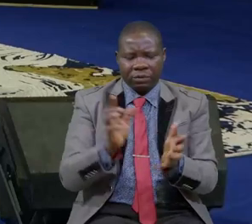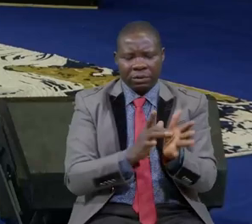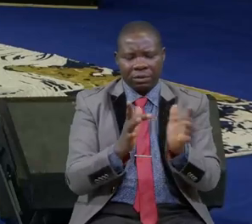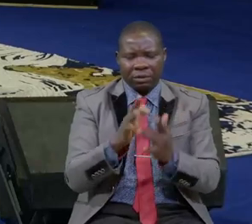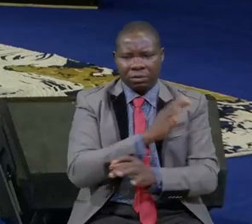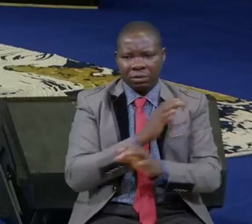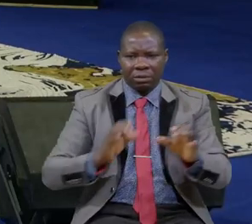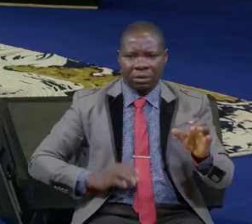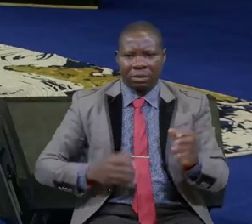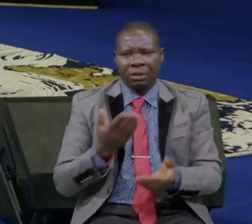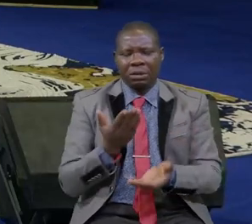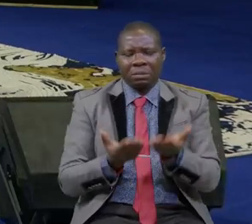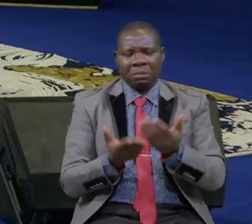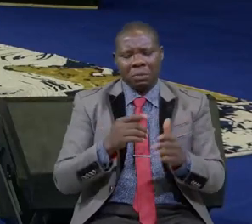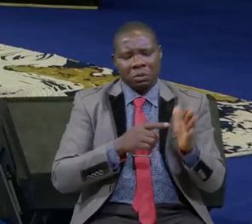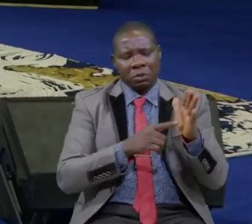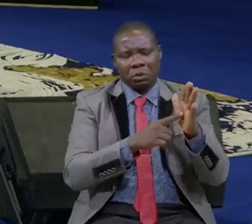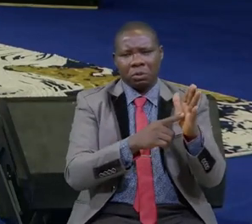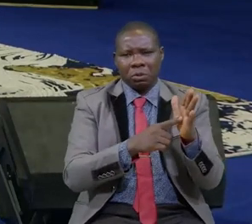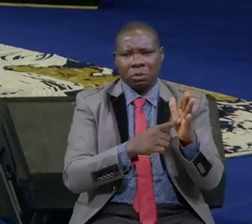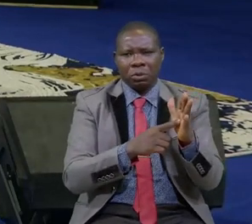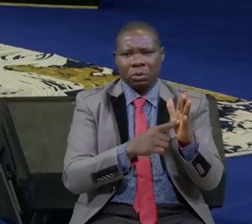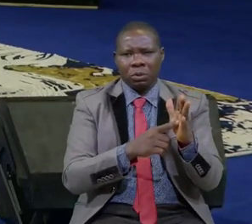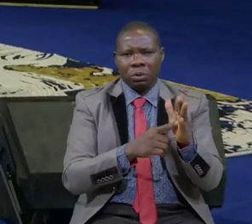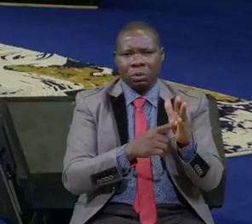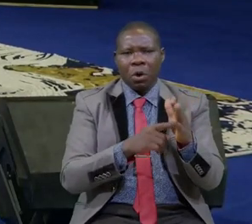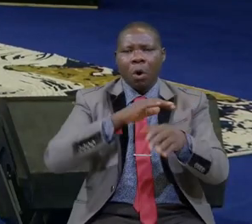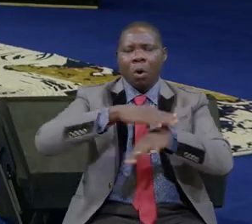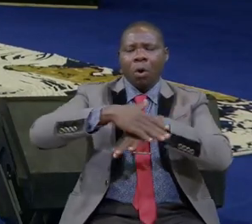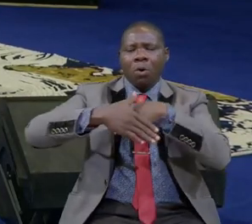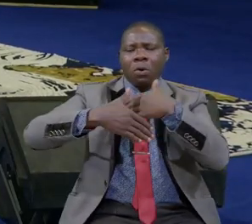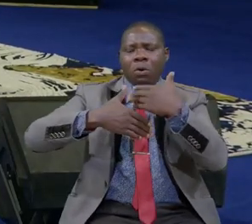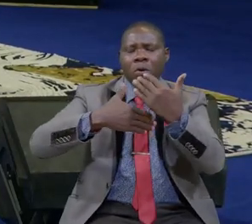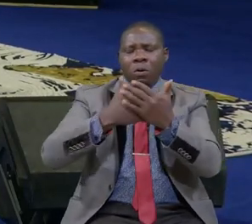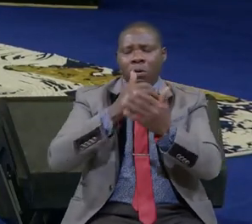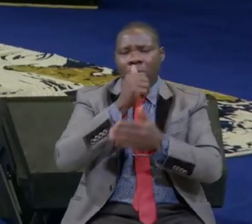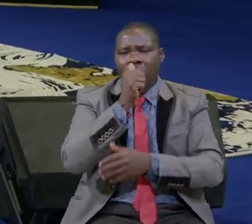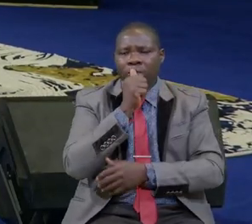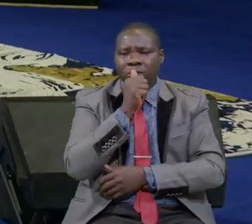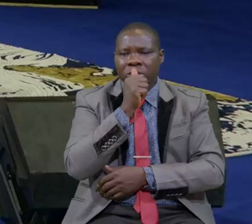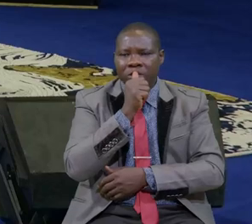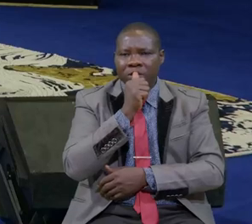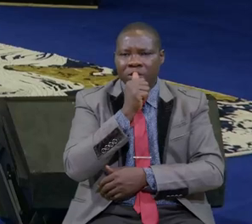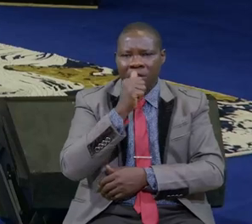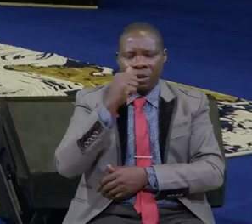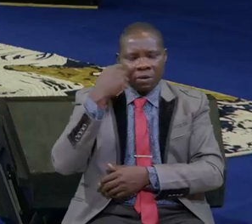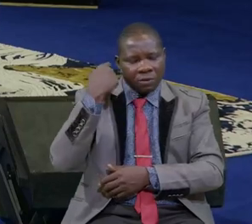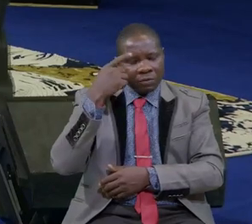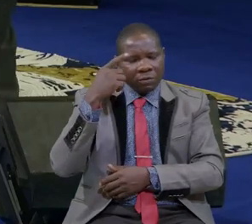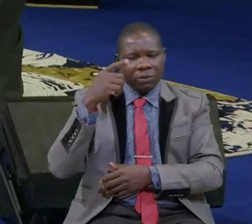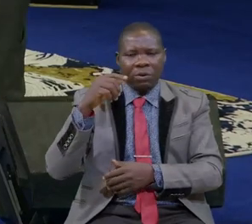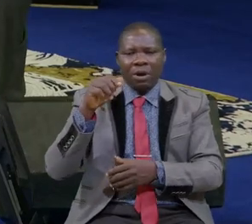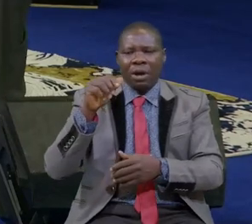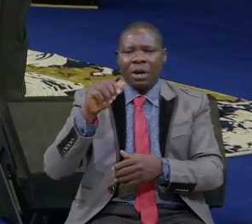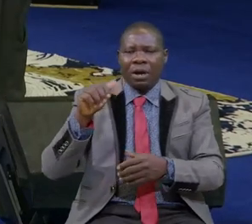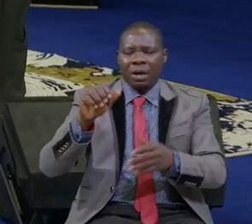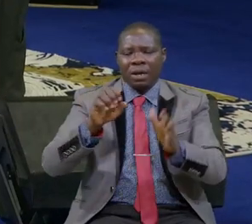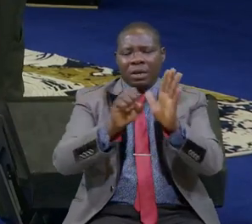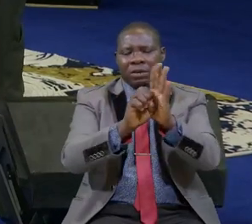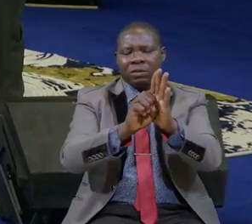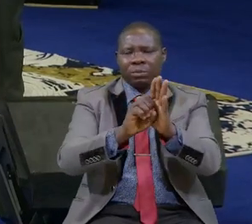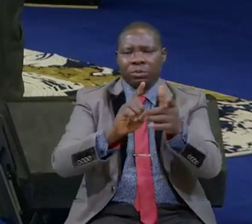show forth all longsuffering for a pattern to them